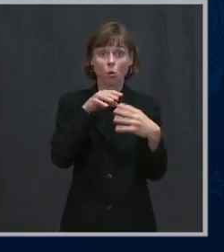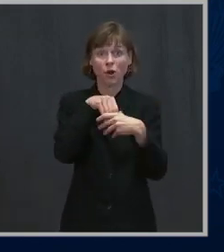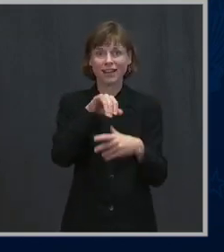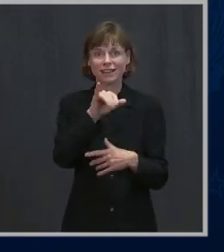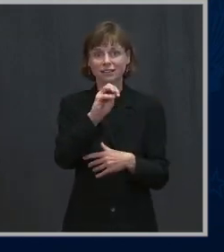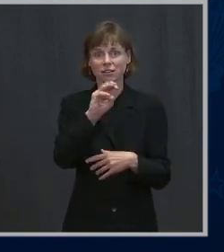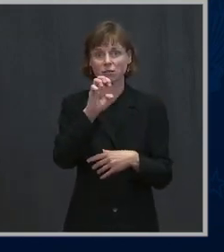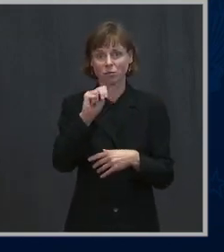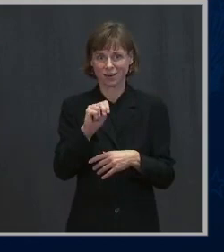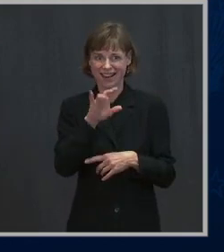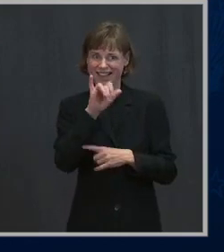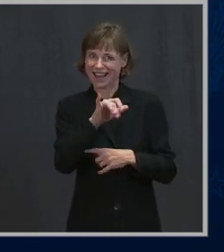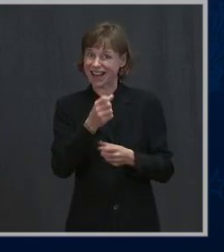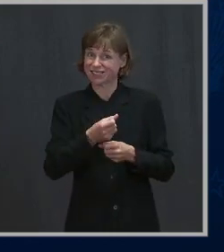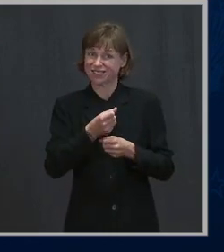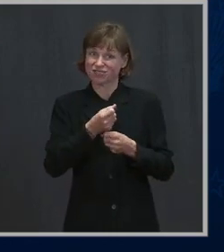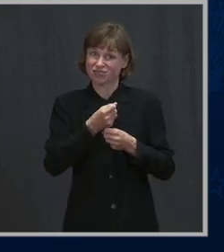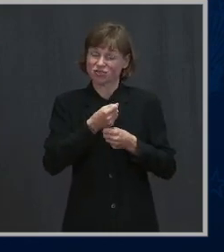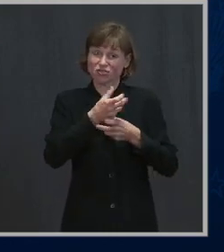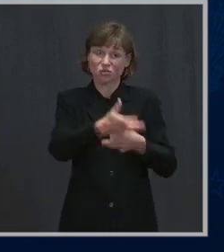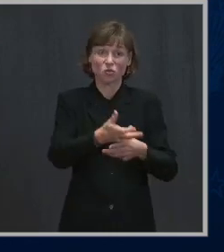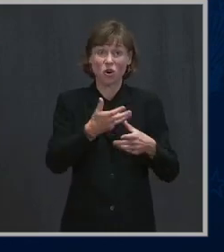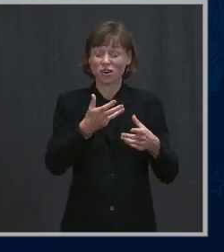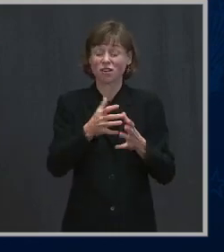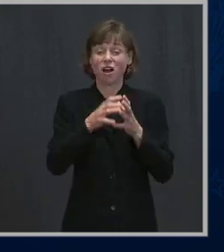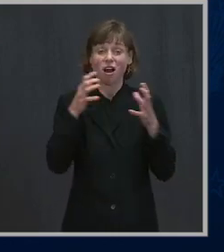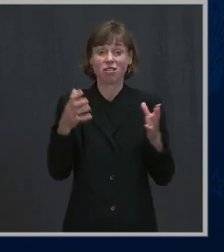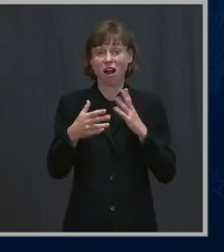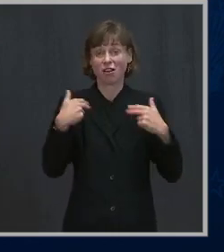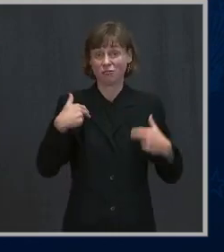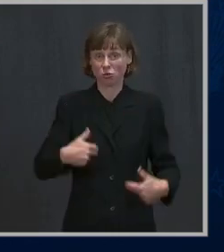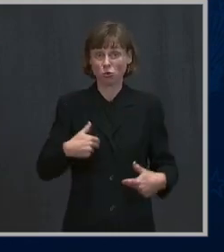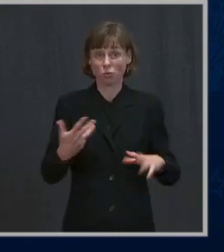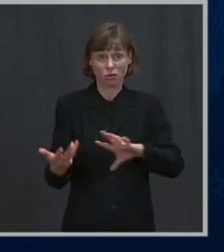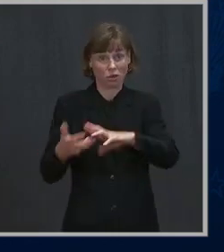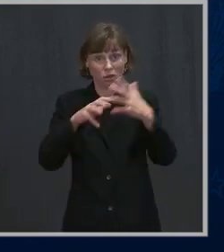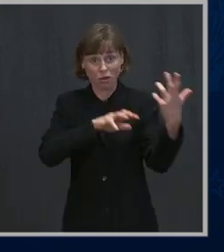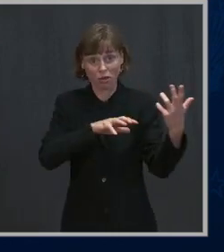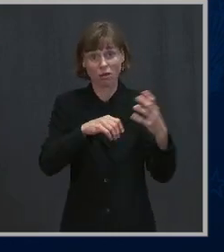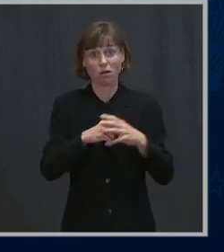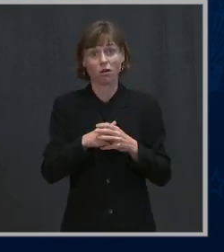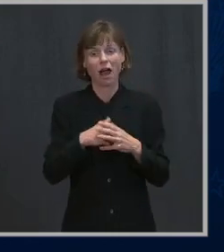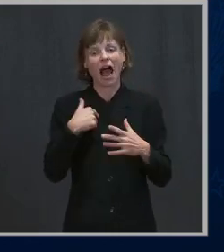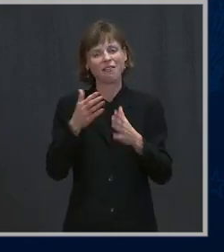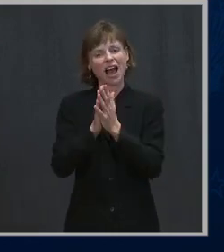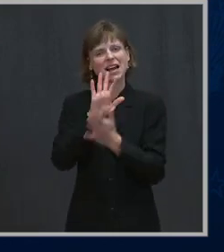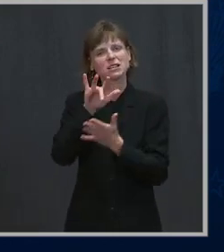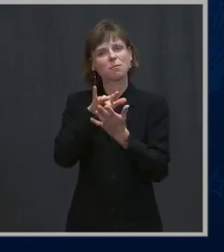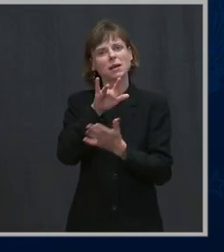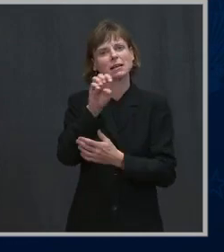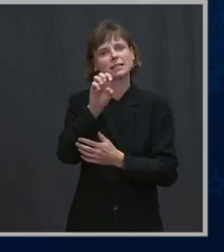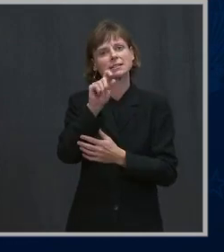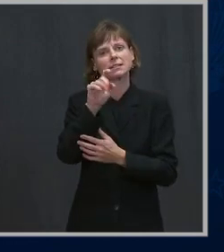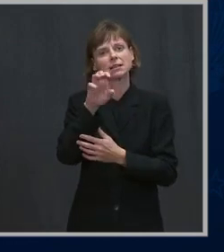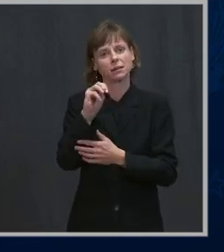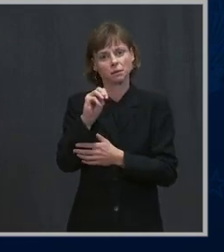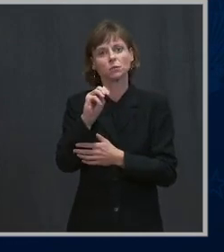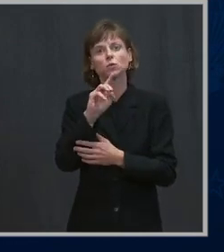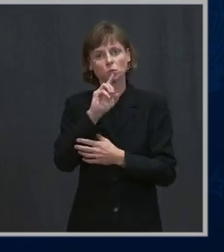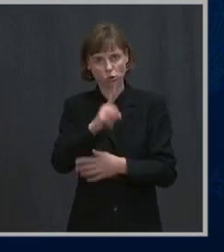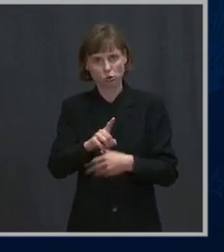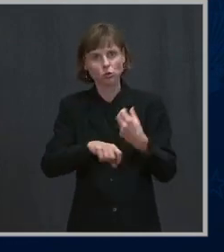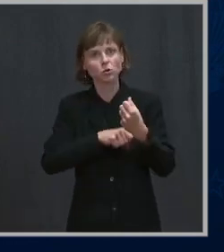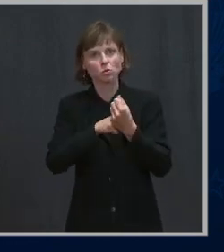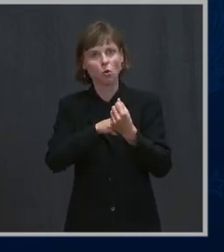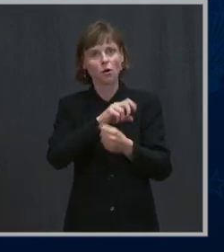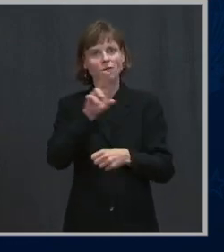strategic catastrophe i've asked my middle east team to ensure our support for the united